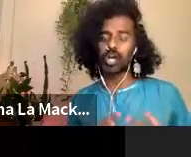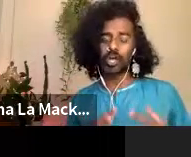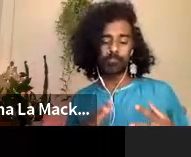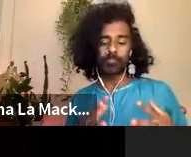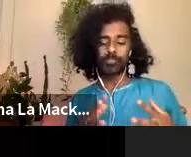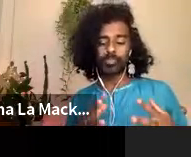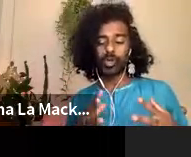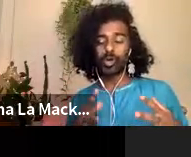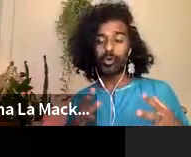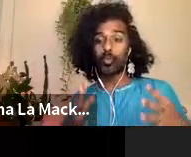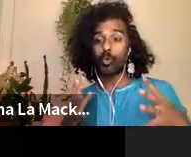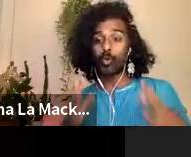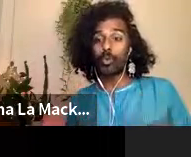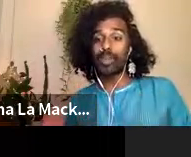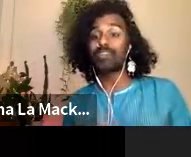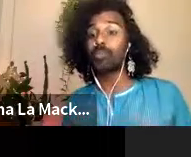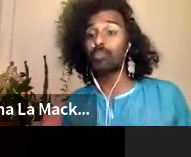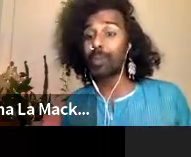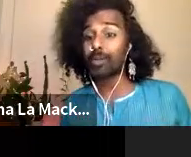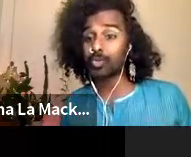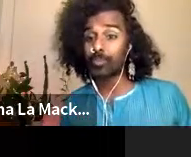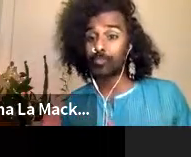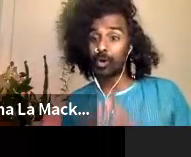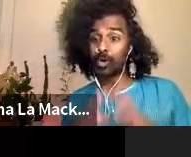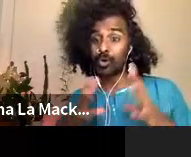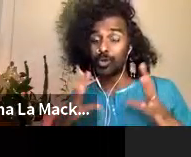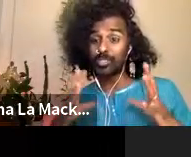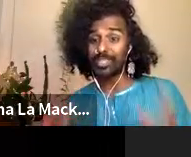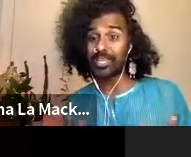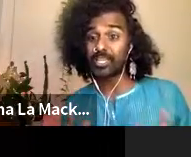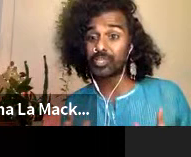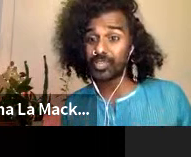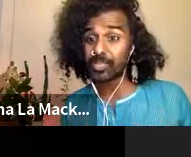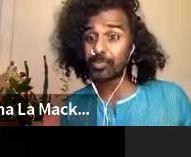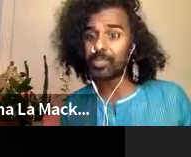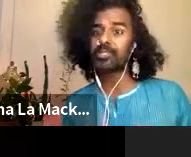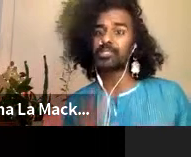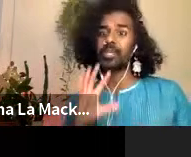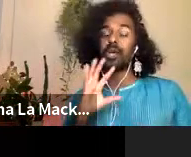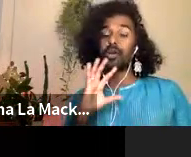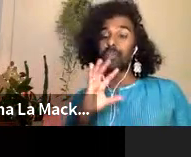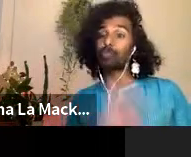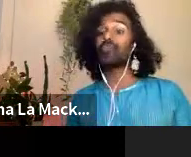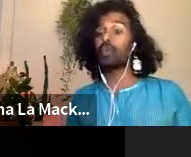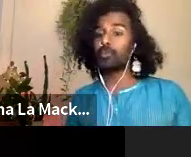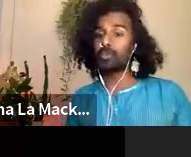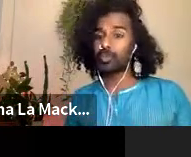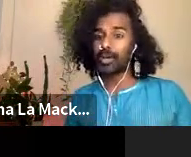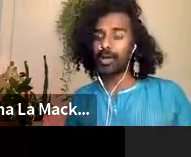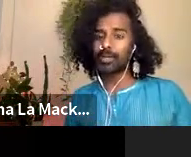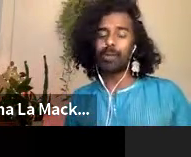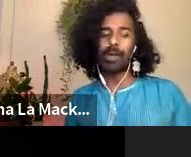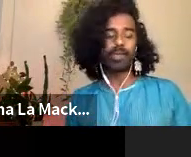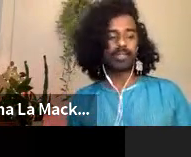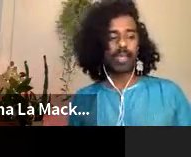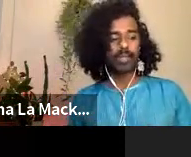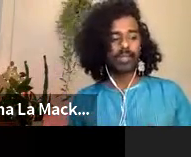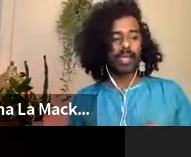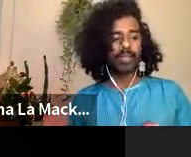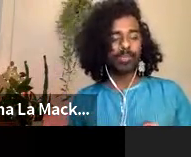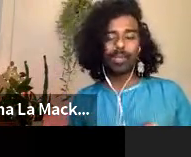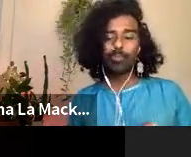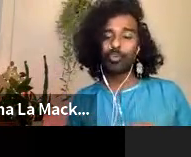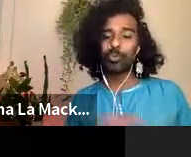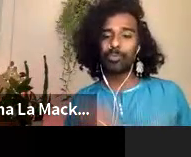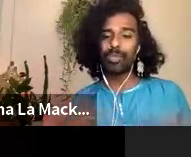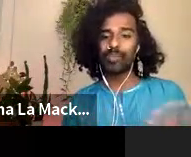much when I developed the manuscript on stage for this piece. That was very much what I had in mind,